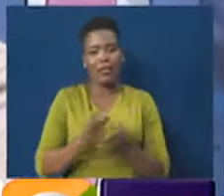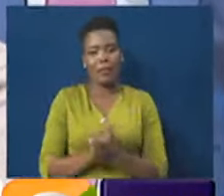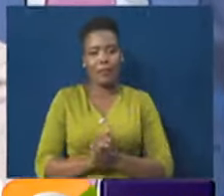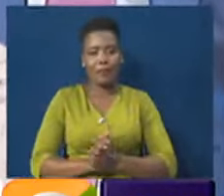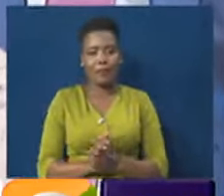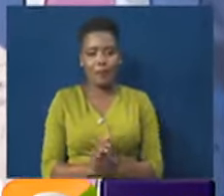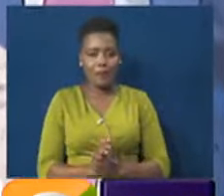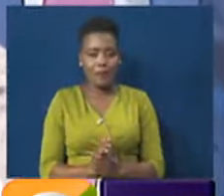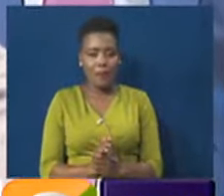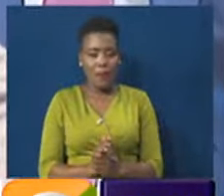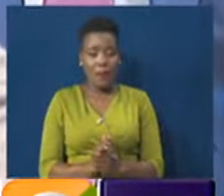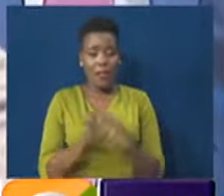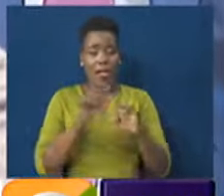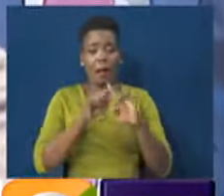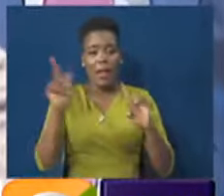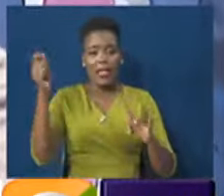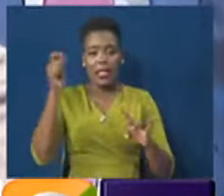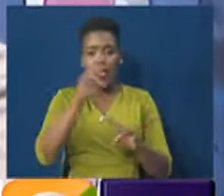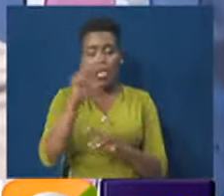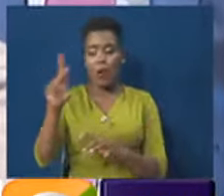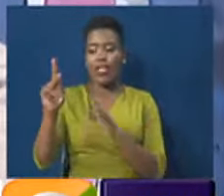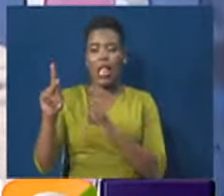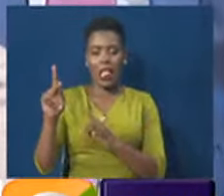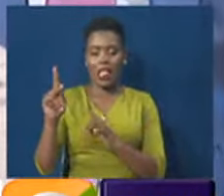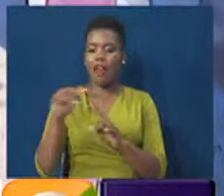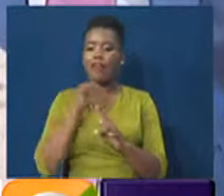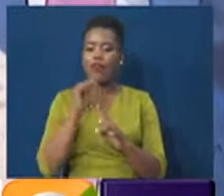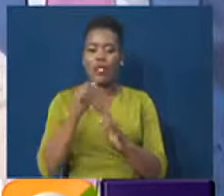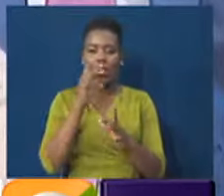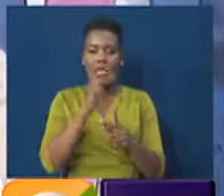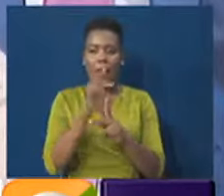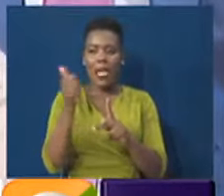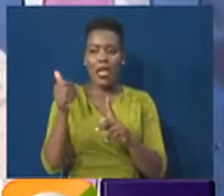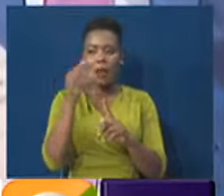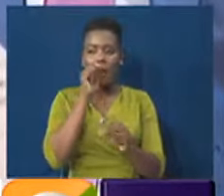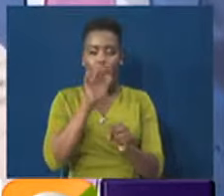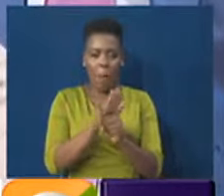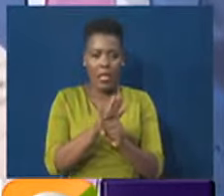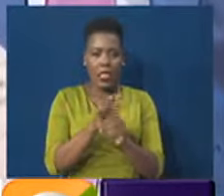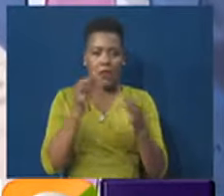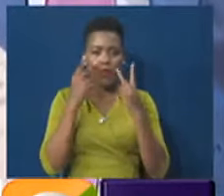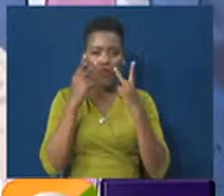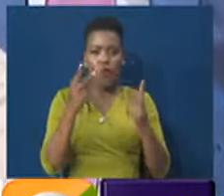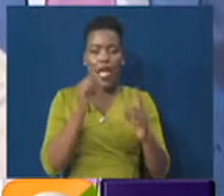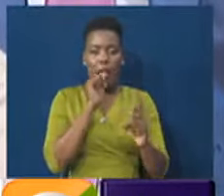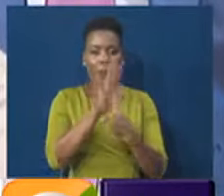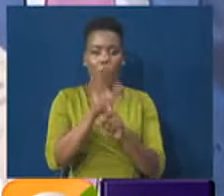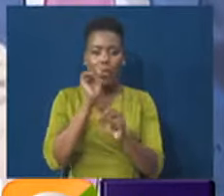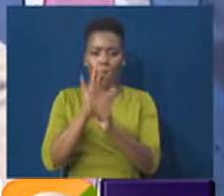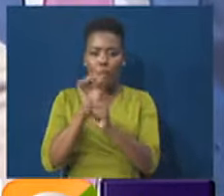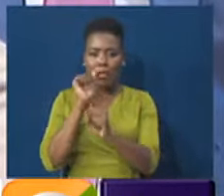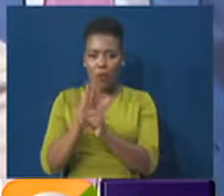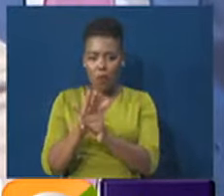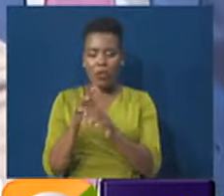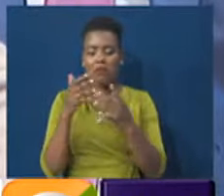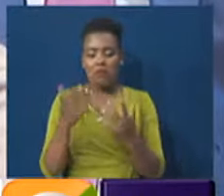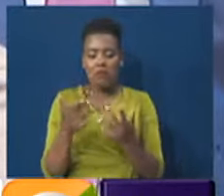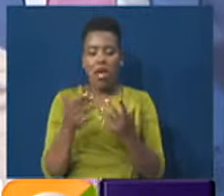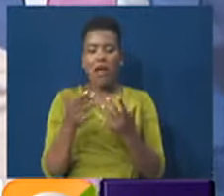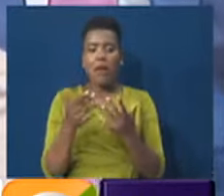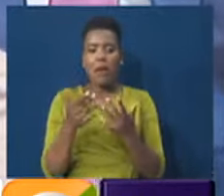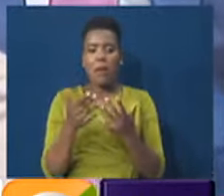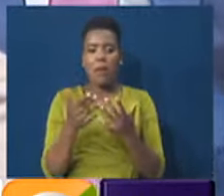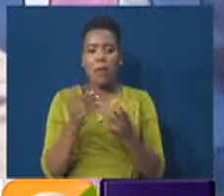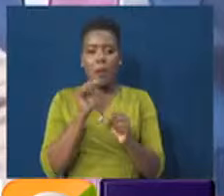even a sport. But Kenya Kwanza has not kept any promise. In fact, if you look at the promise they've kept, the initial ones that